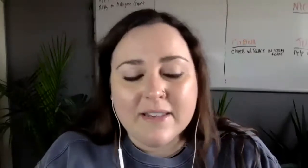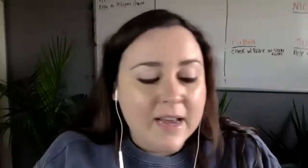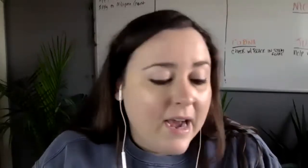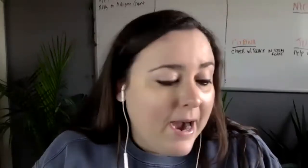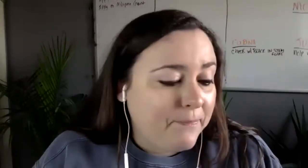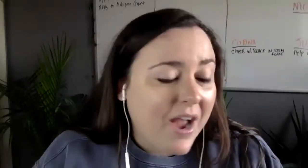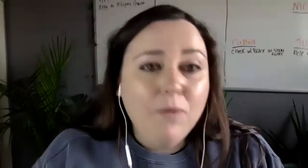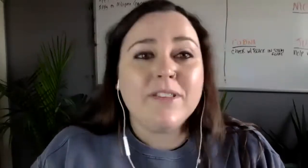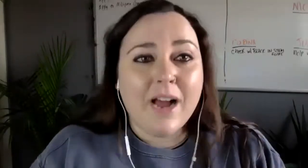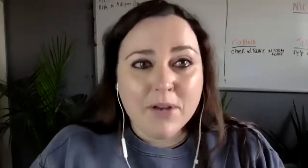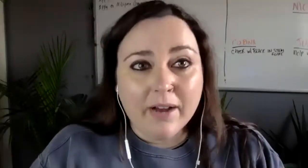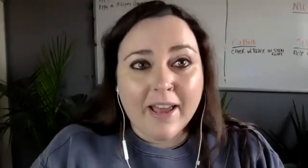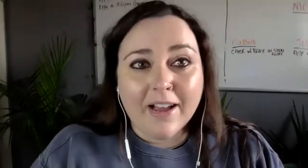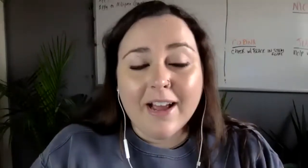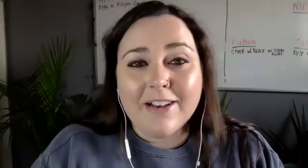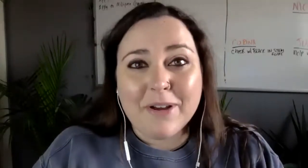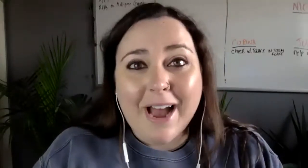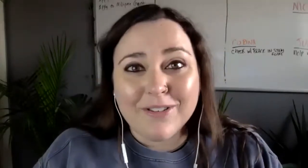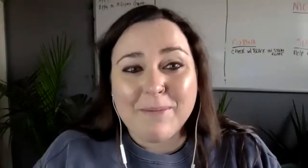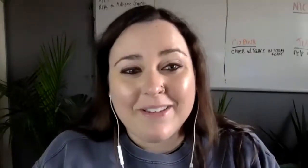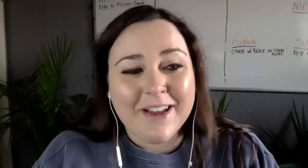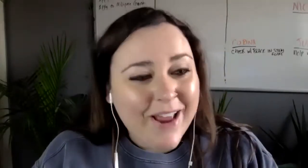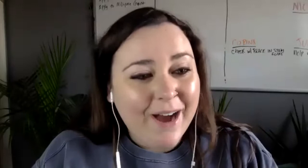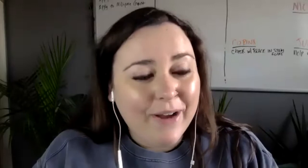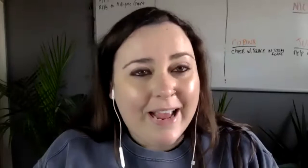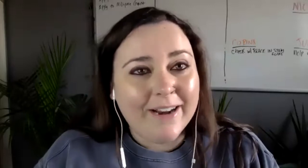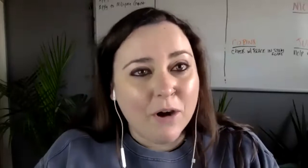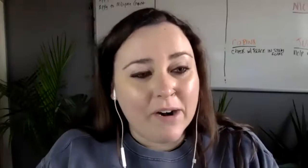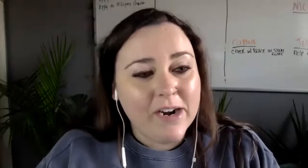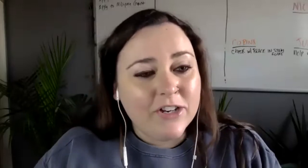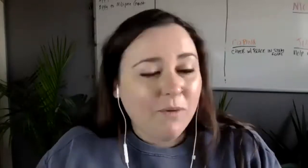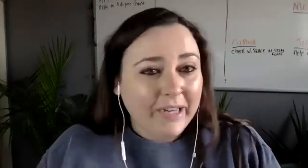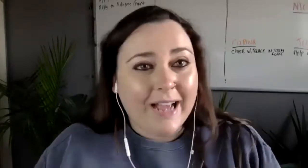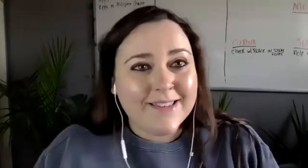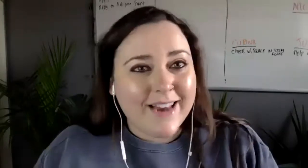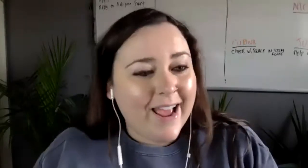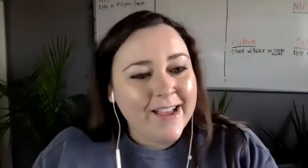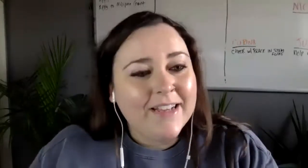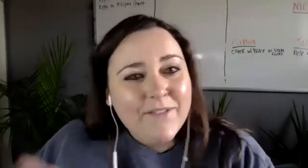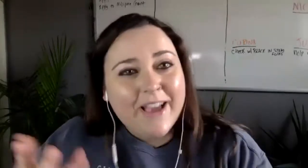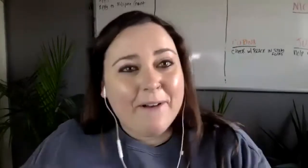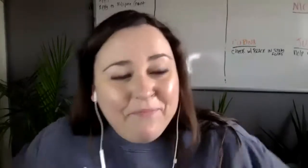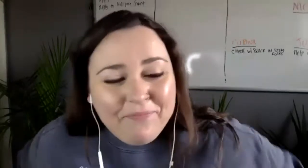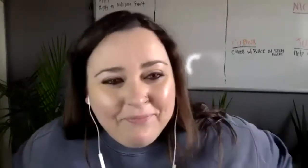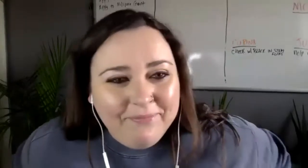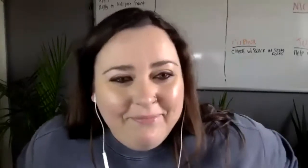paypal.me/skypeascientist. I will stop talking and doing housekeeping stuff now and hand it over to our guest today,